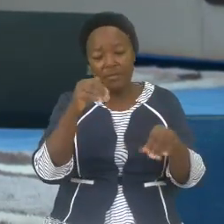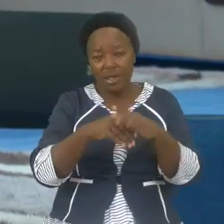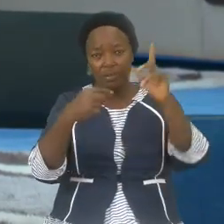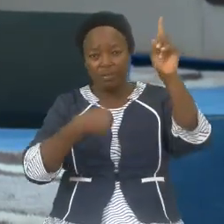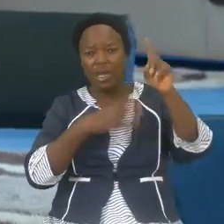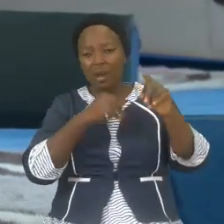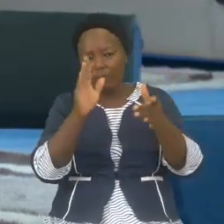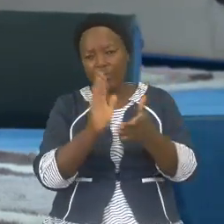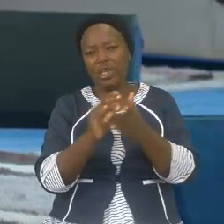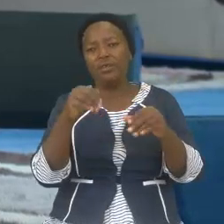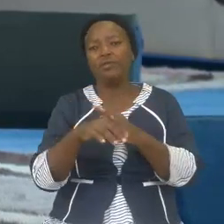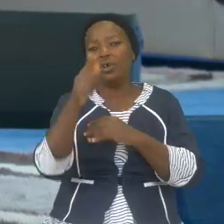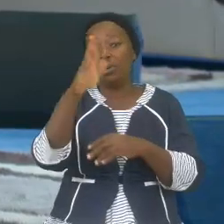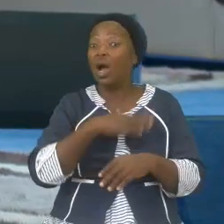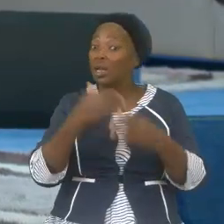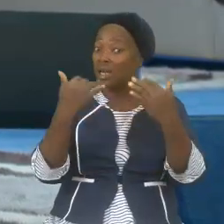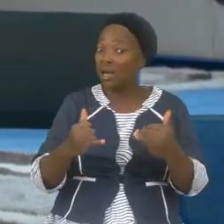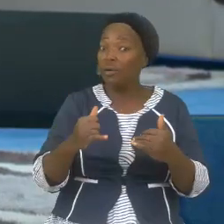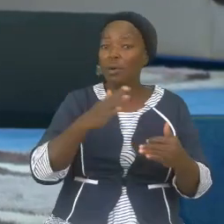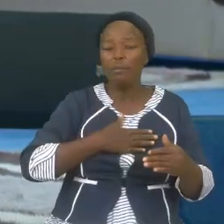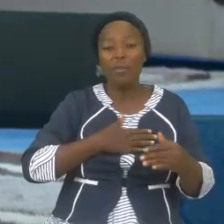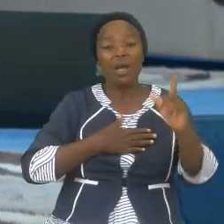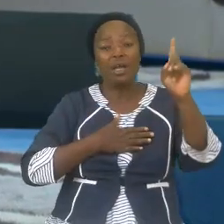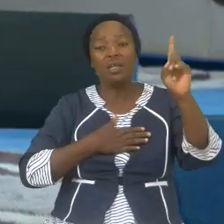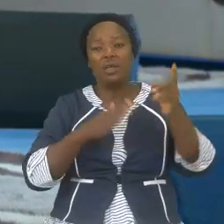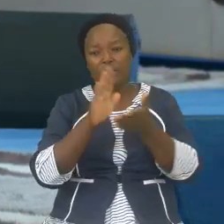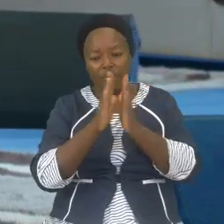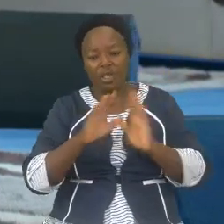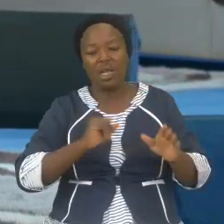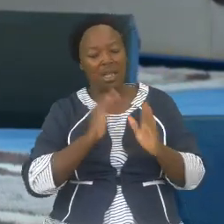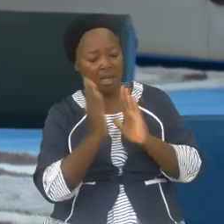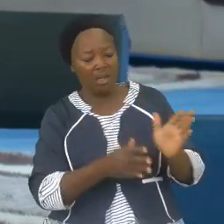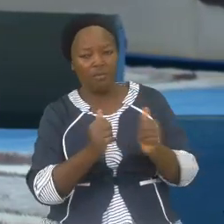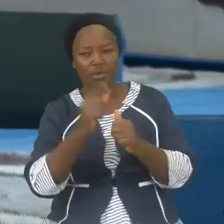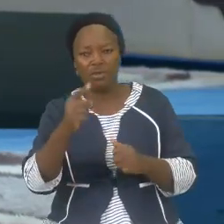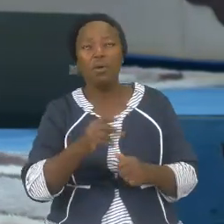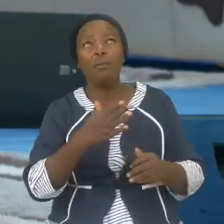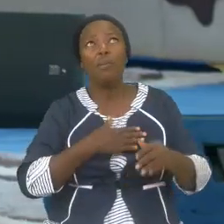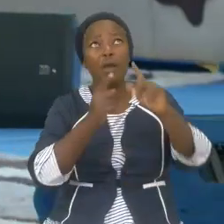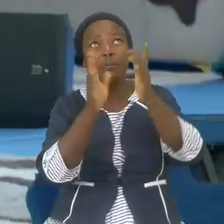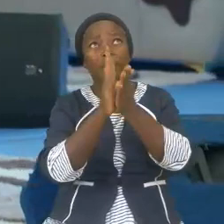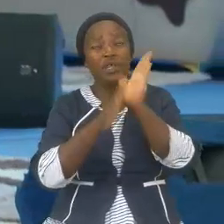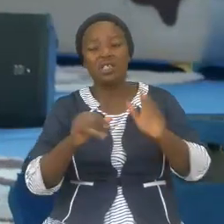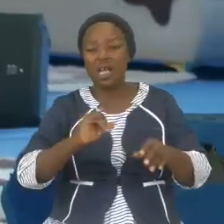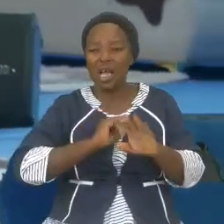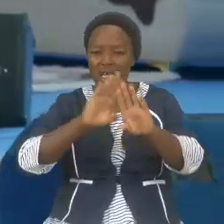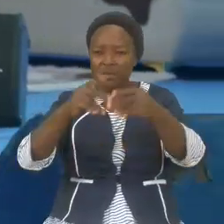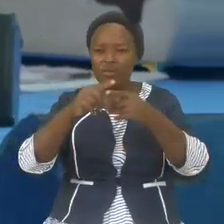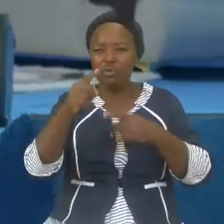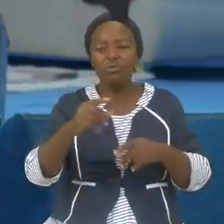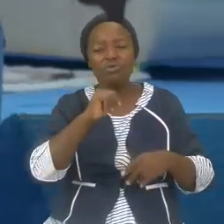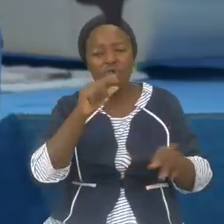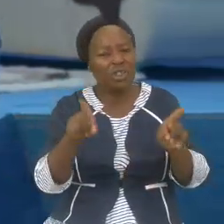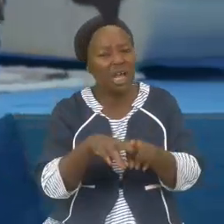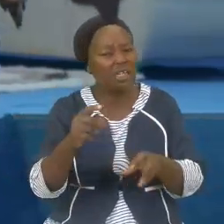And now my peace I leave with you. My peace give I unto you. Not as the